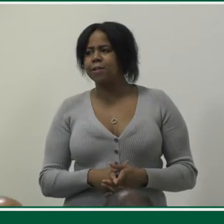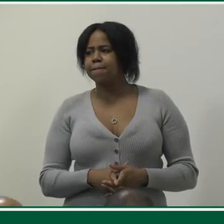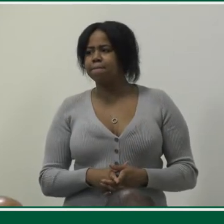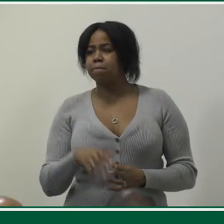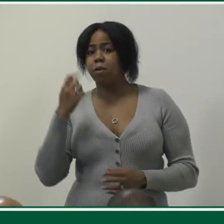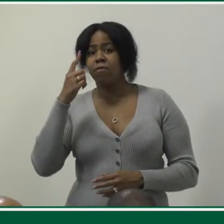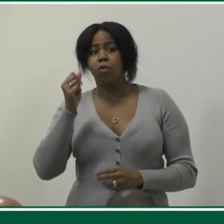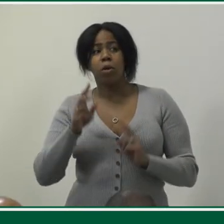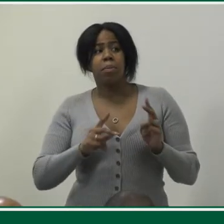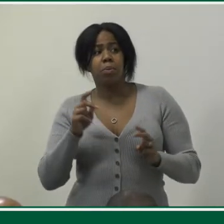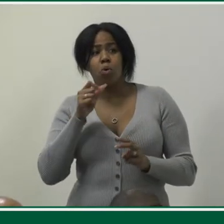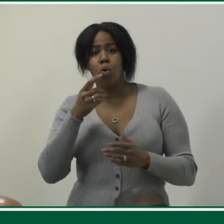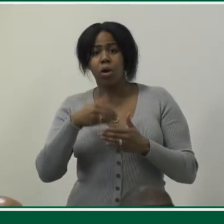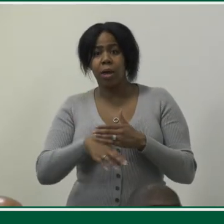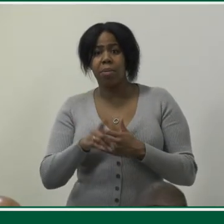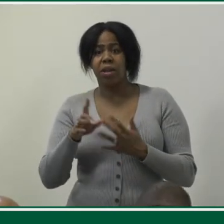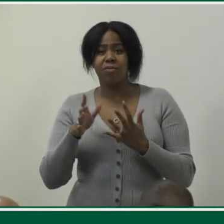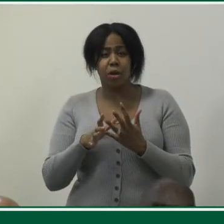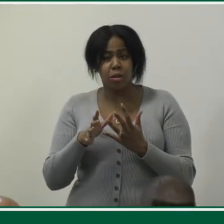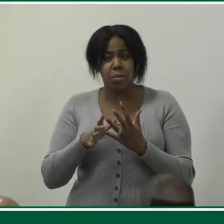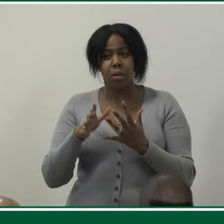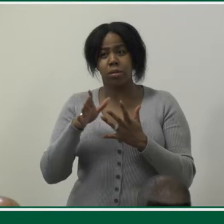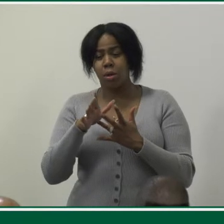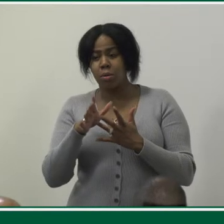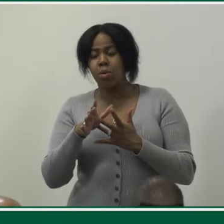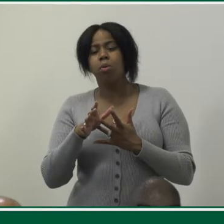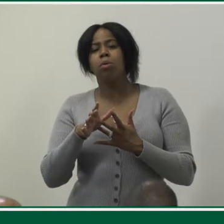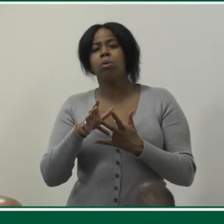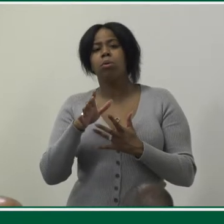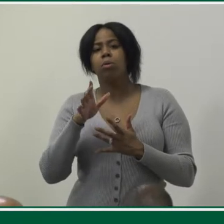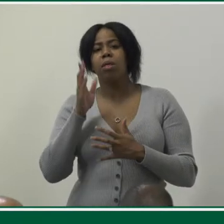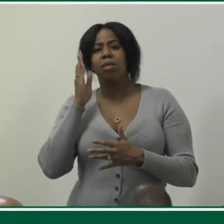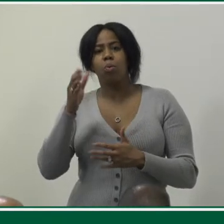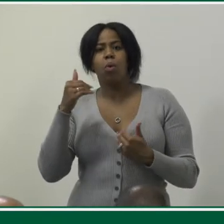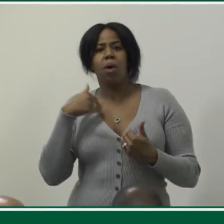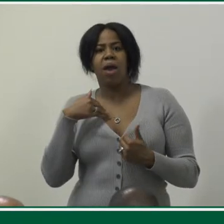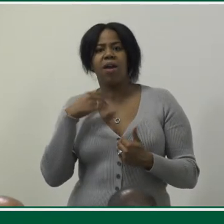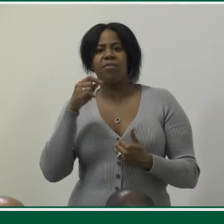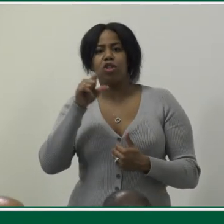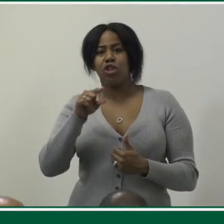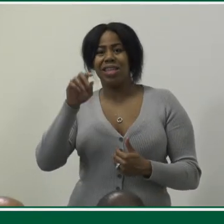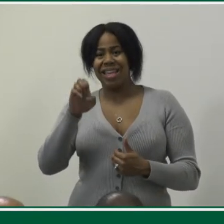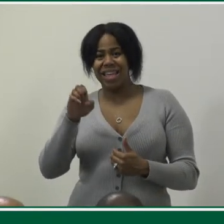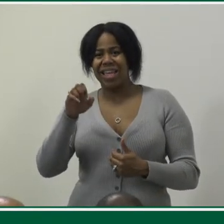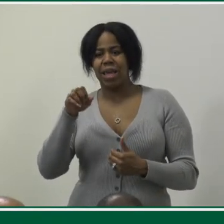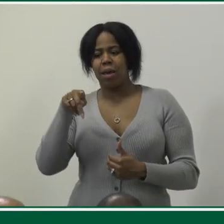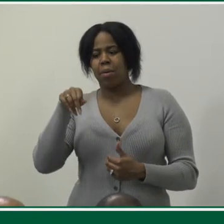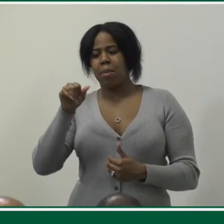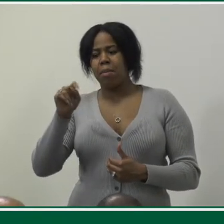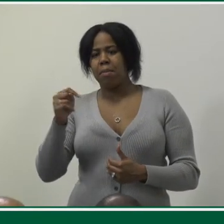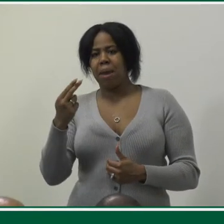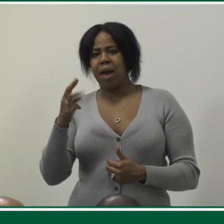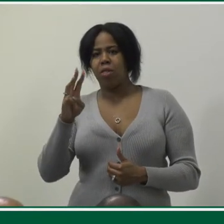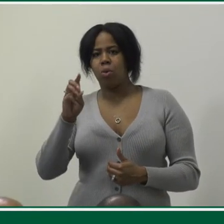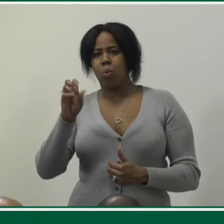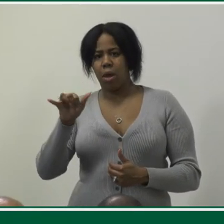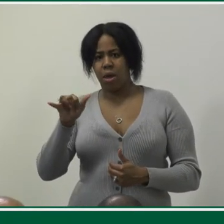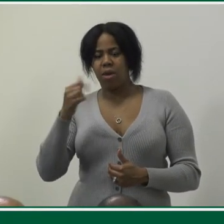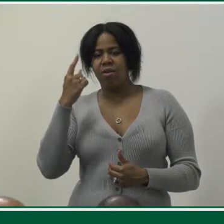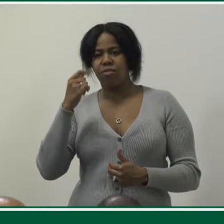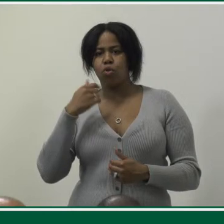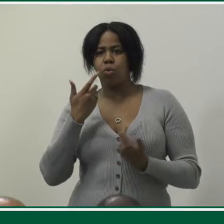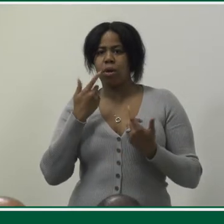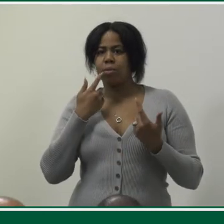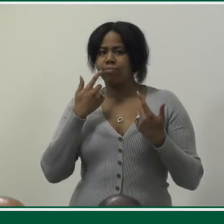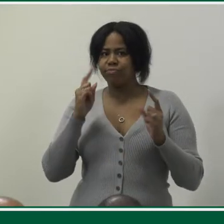who are coming in as frosh, freshmen, they'll have the GE pathway that they're completing in terms of their classes. For those who are